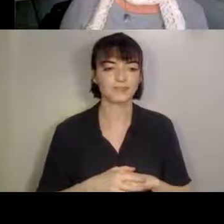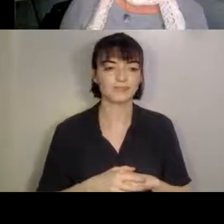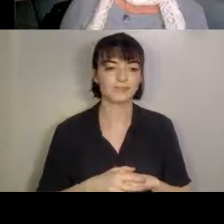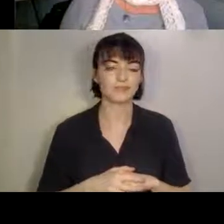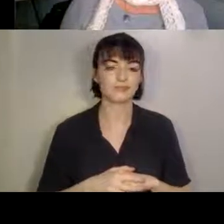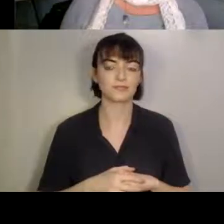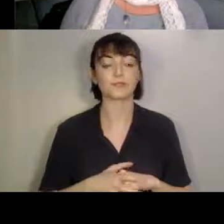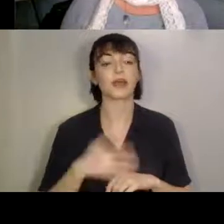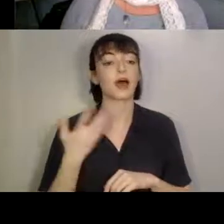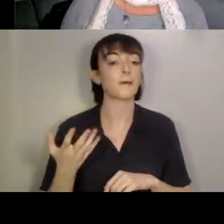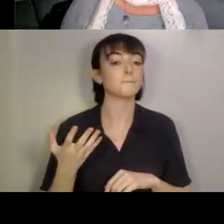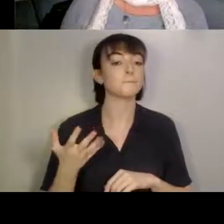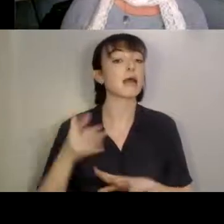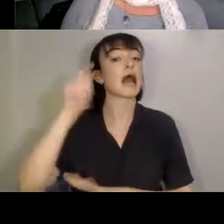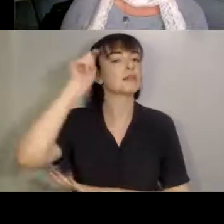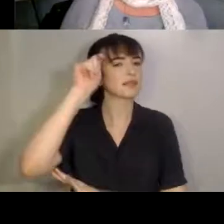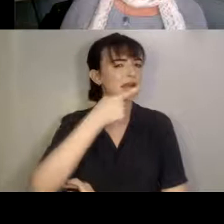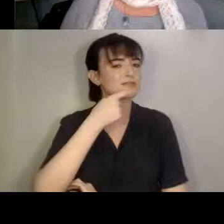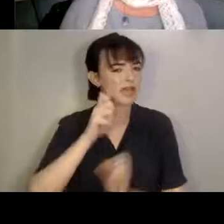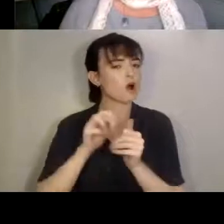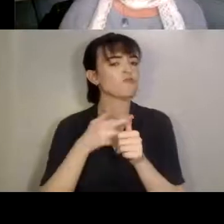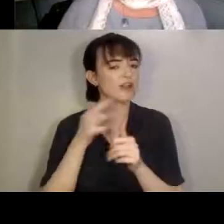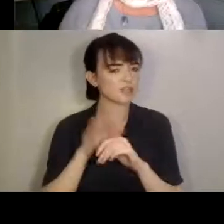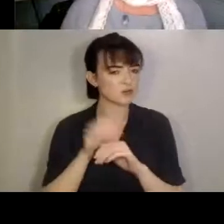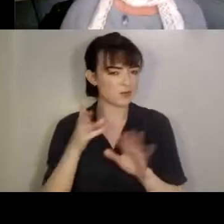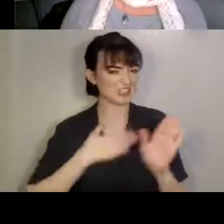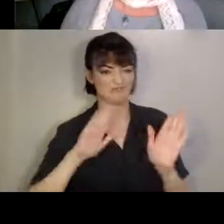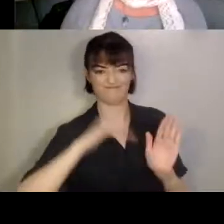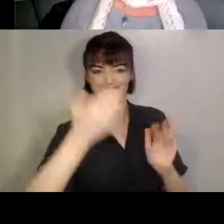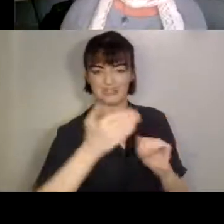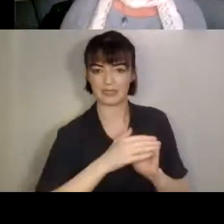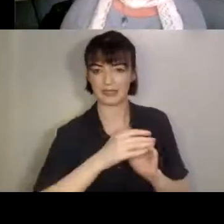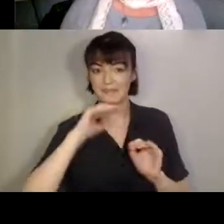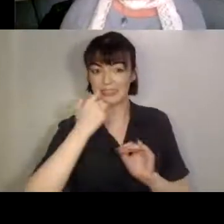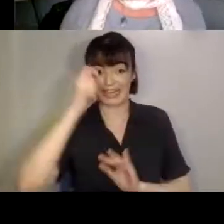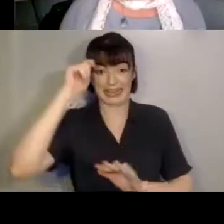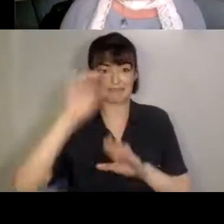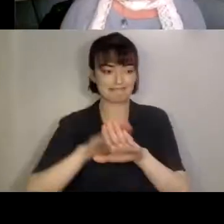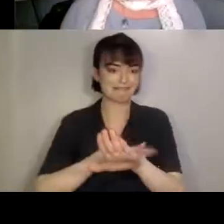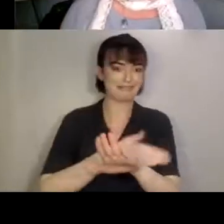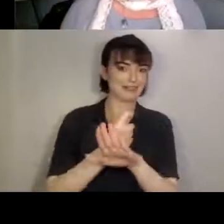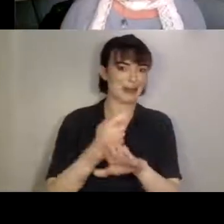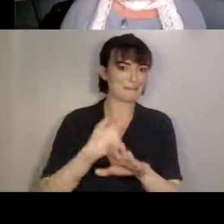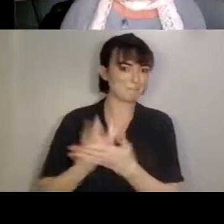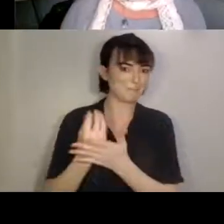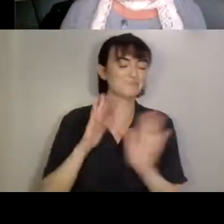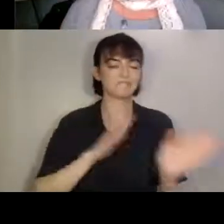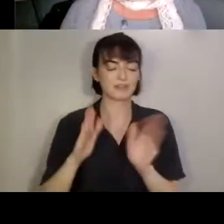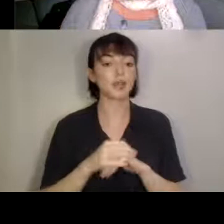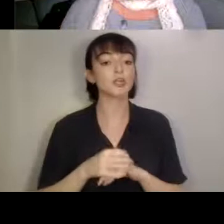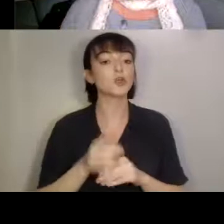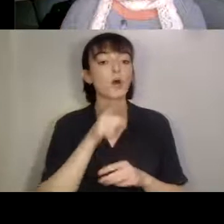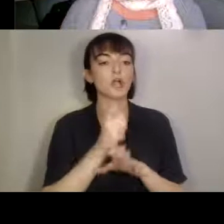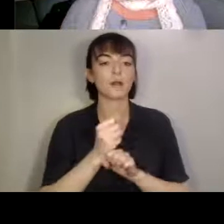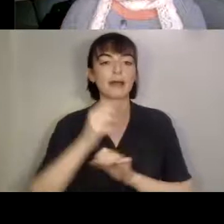I think I've said this, so I'm going to scoot on because I think I'm taking a little bit longer than I thought, and talk a little bit about